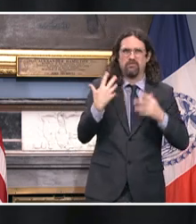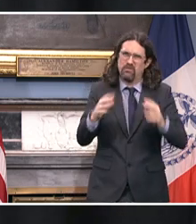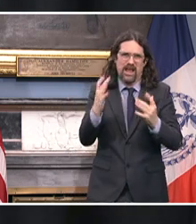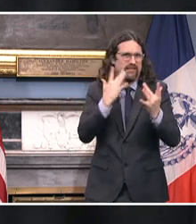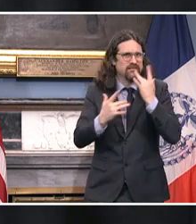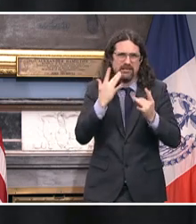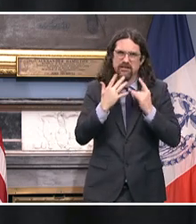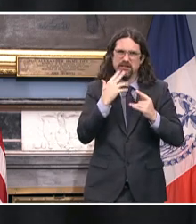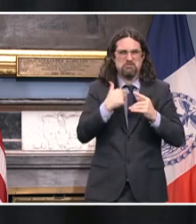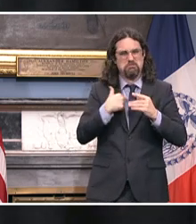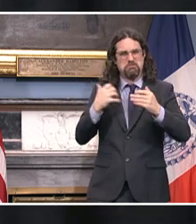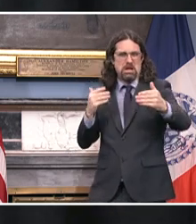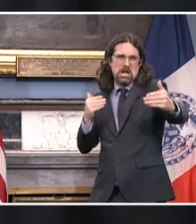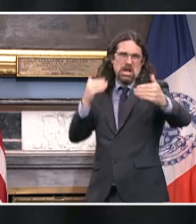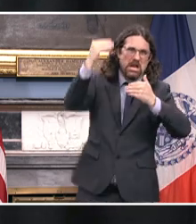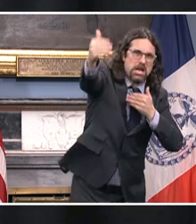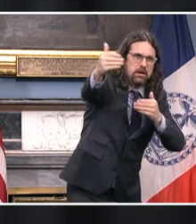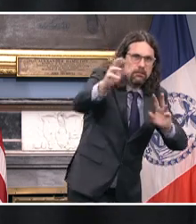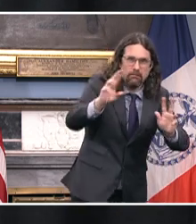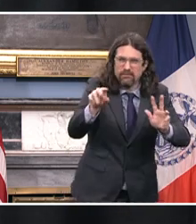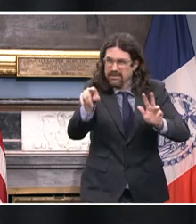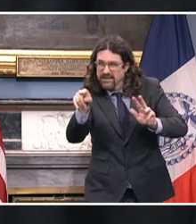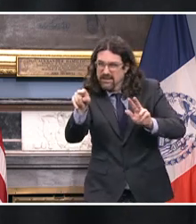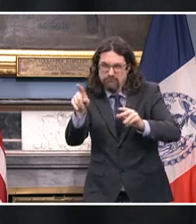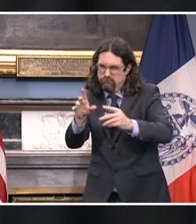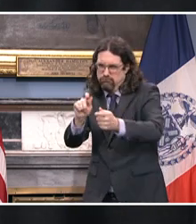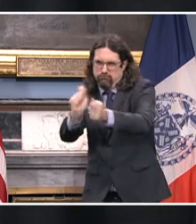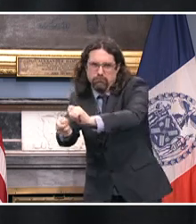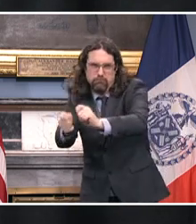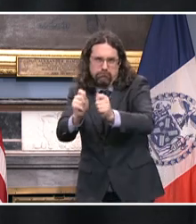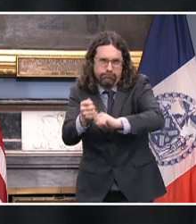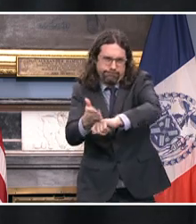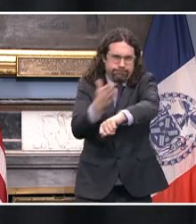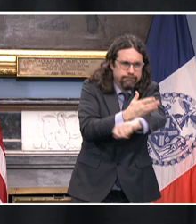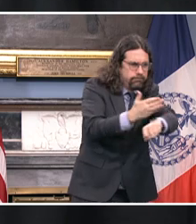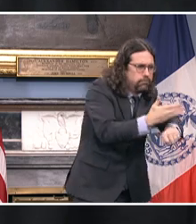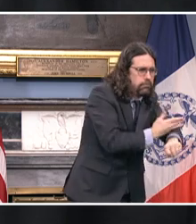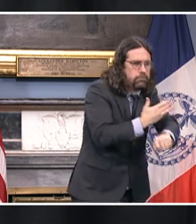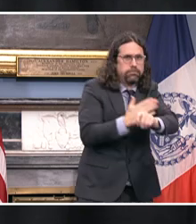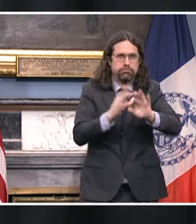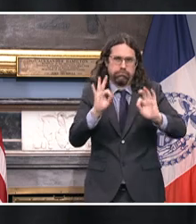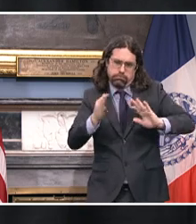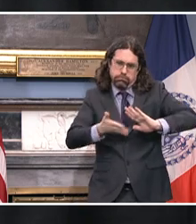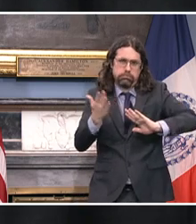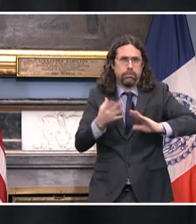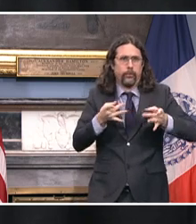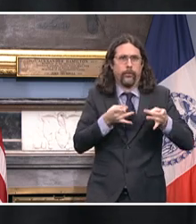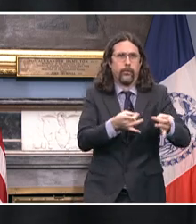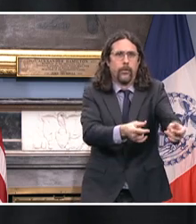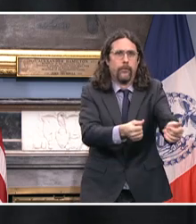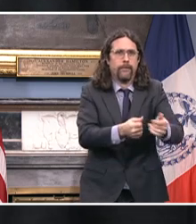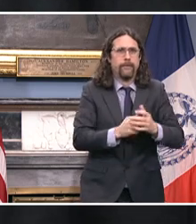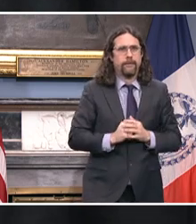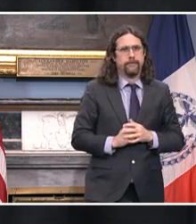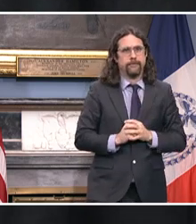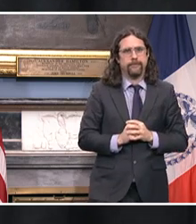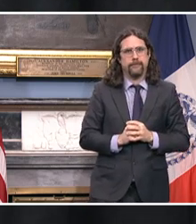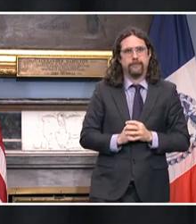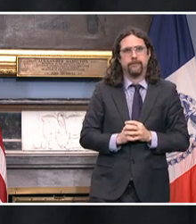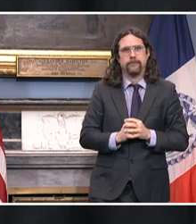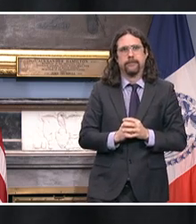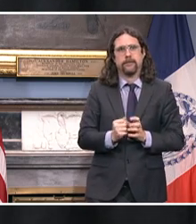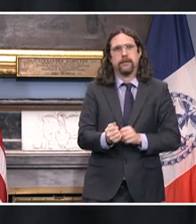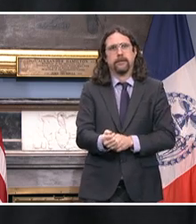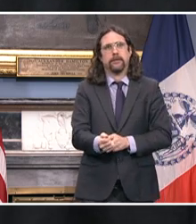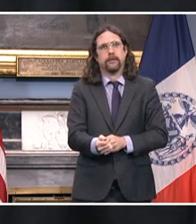or no transmission, you need a lot of capacity to quarantine people and isolate people to make that work. So facilities like this, if they're not needed